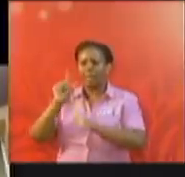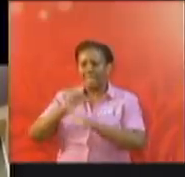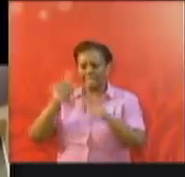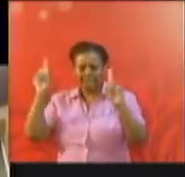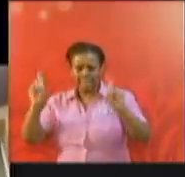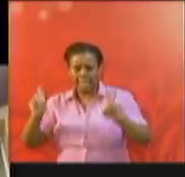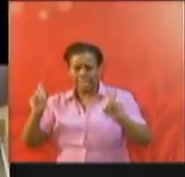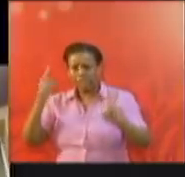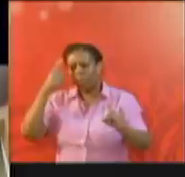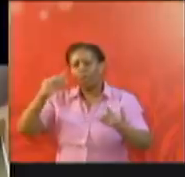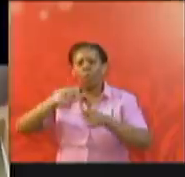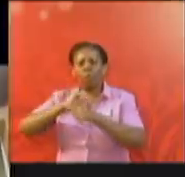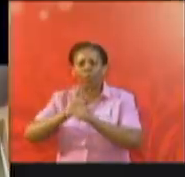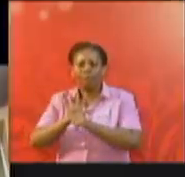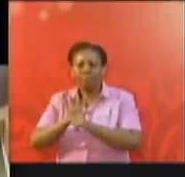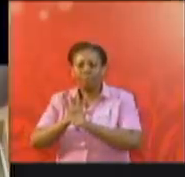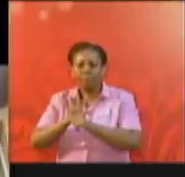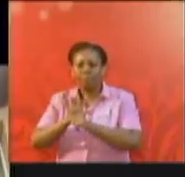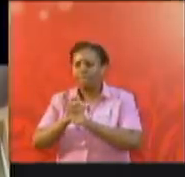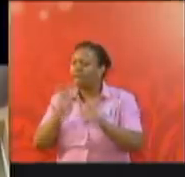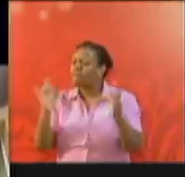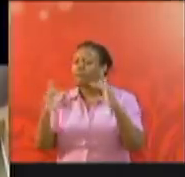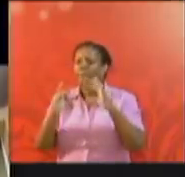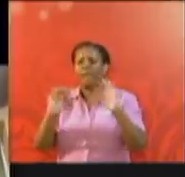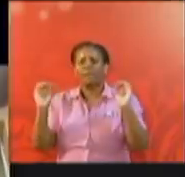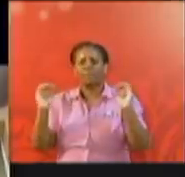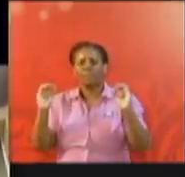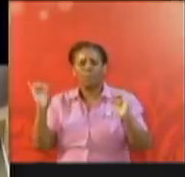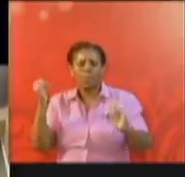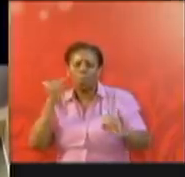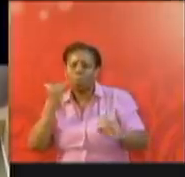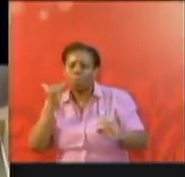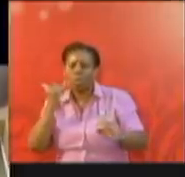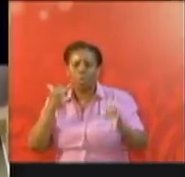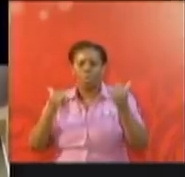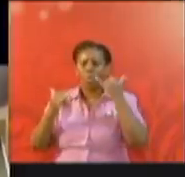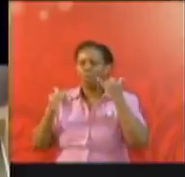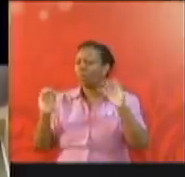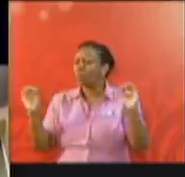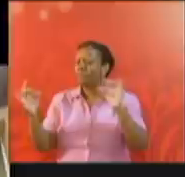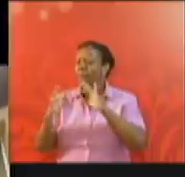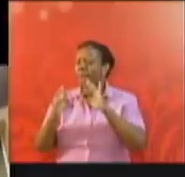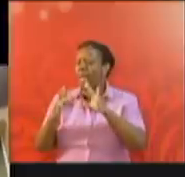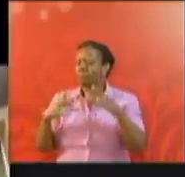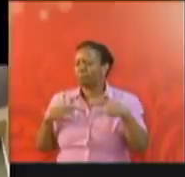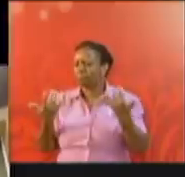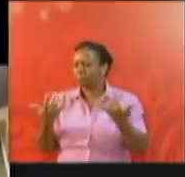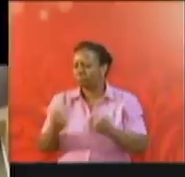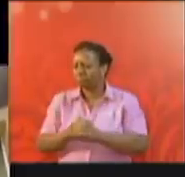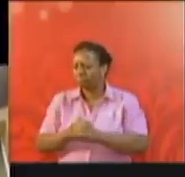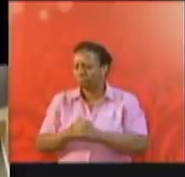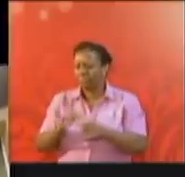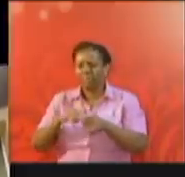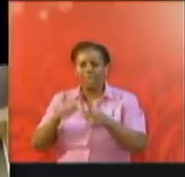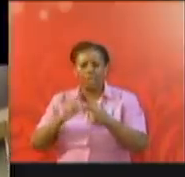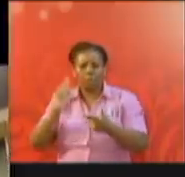feedback. She's calling the hotline, the CMOH, she's not getting any feedback. She eventually got onto a doctor from the health